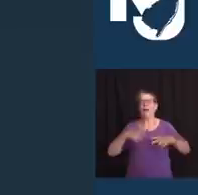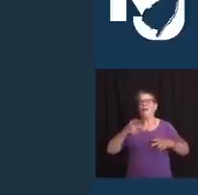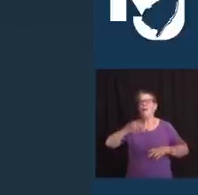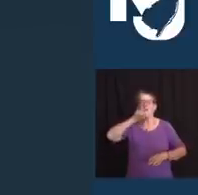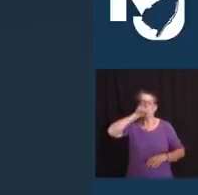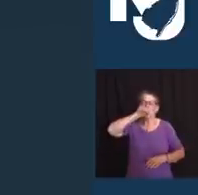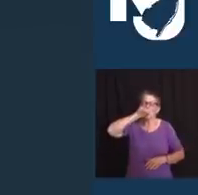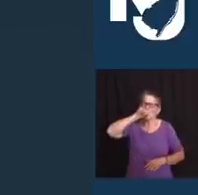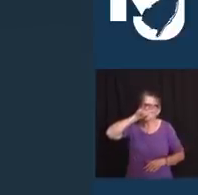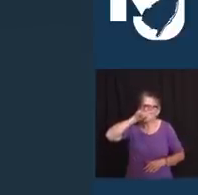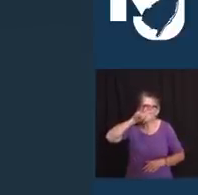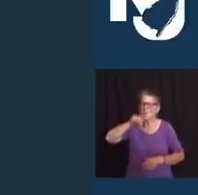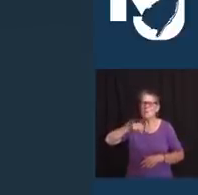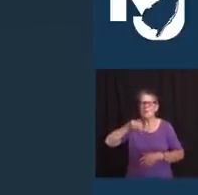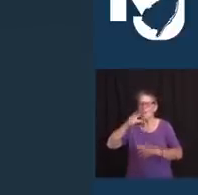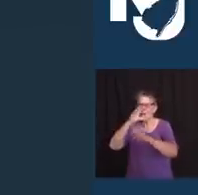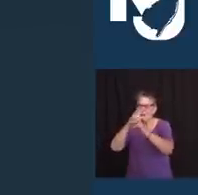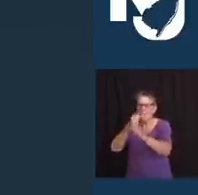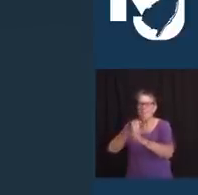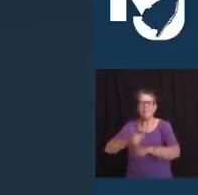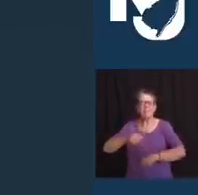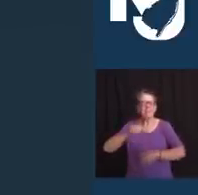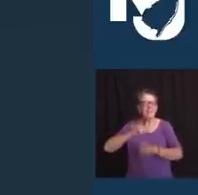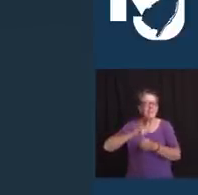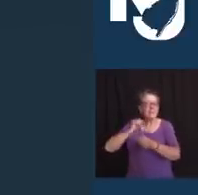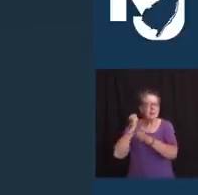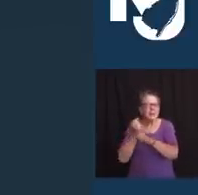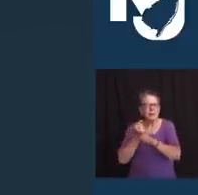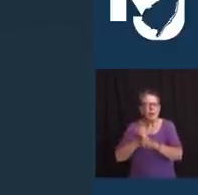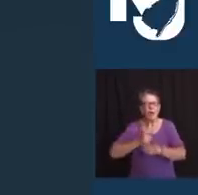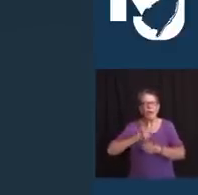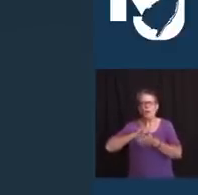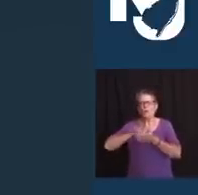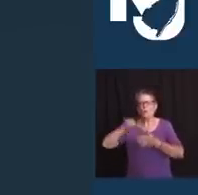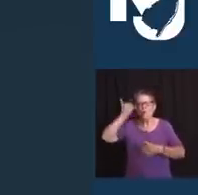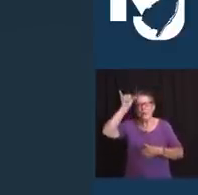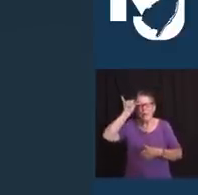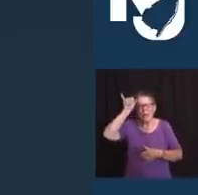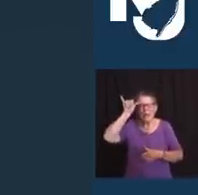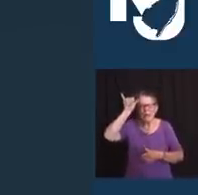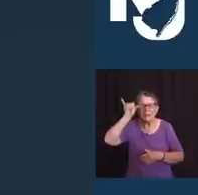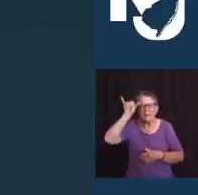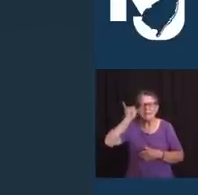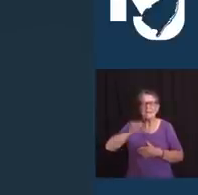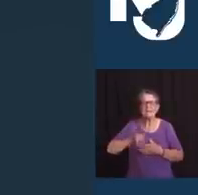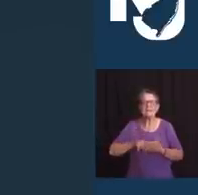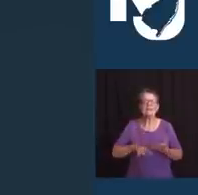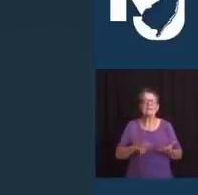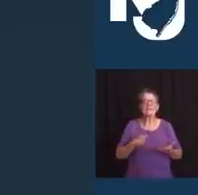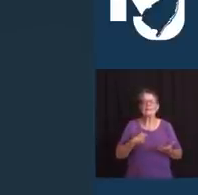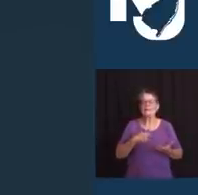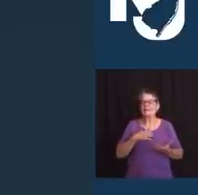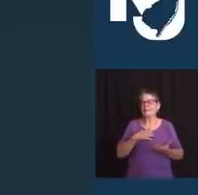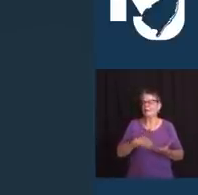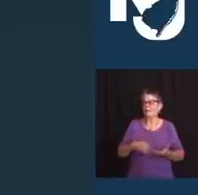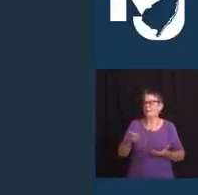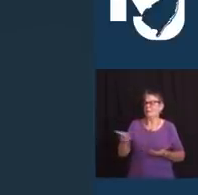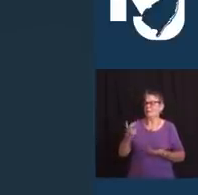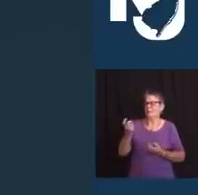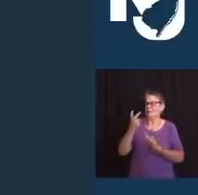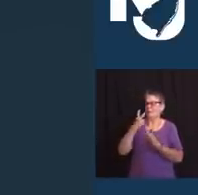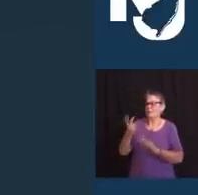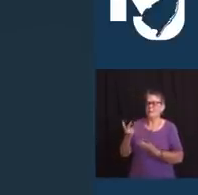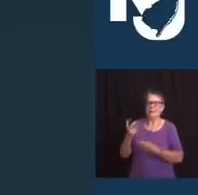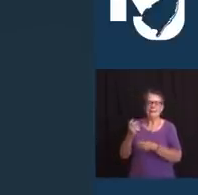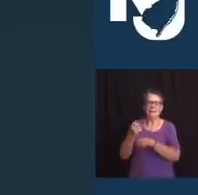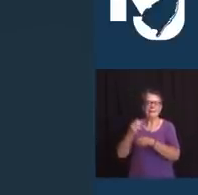of the Yankees throughout his life, he would have enjoyed this weekend, Pat. His love of thoroughbreds led him to a second calling as a racehorse